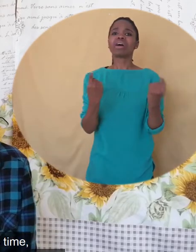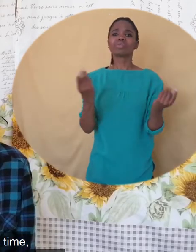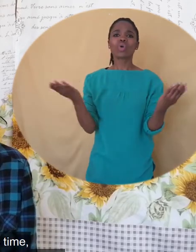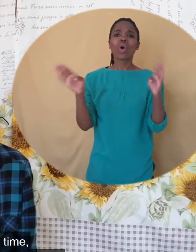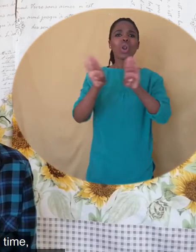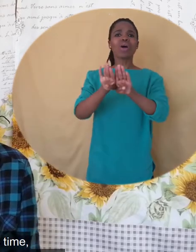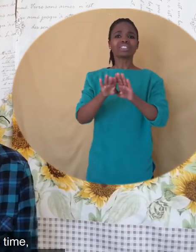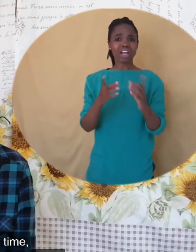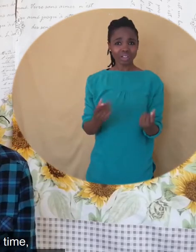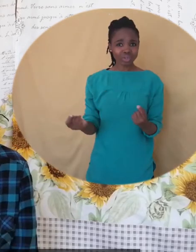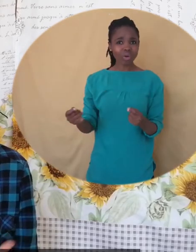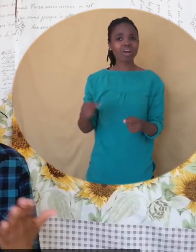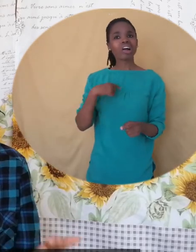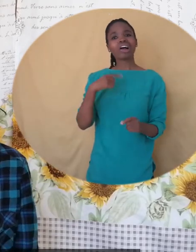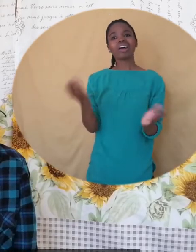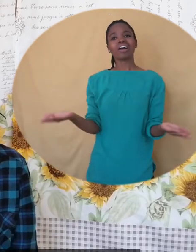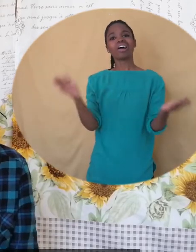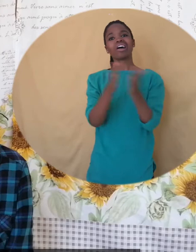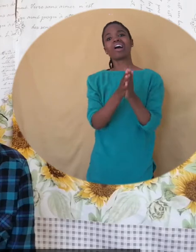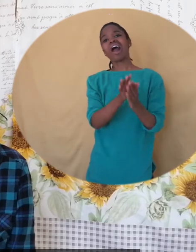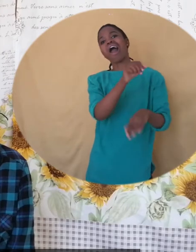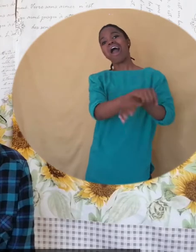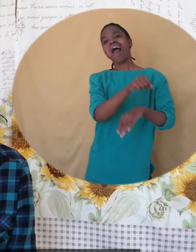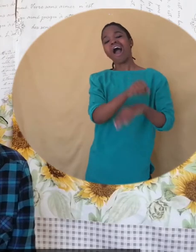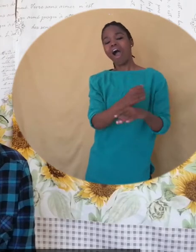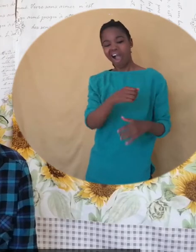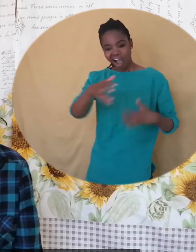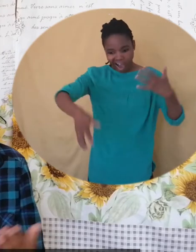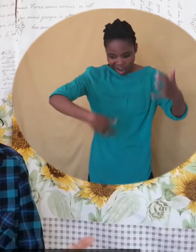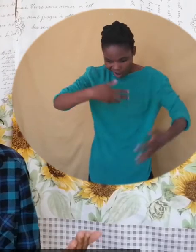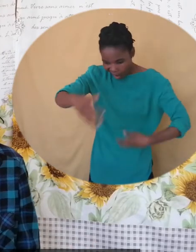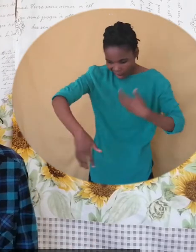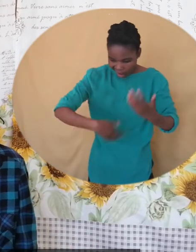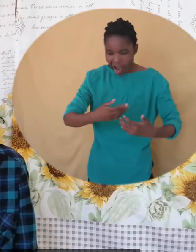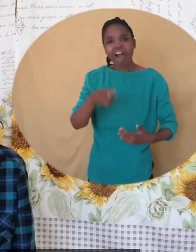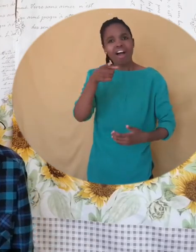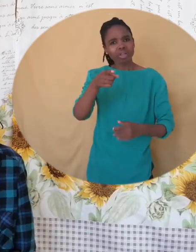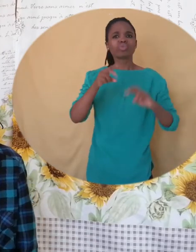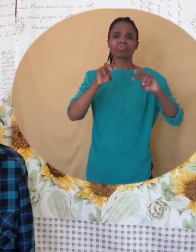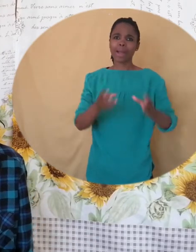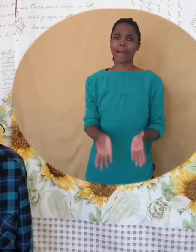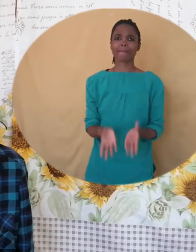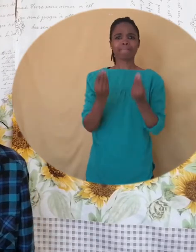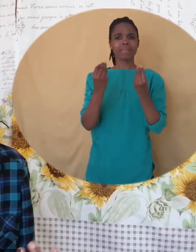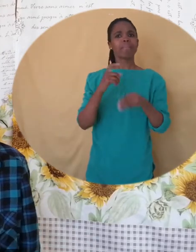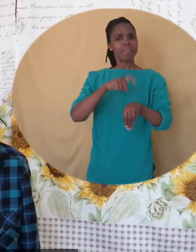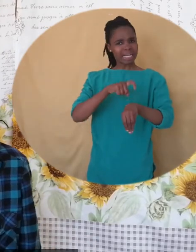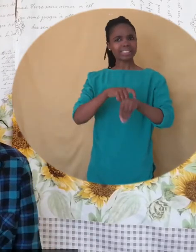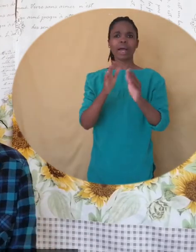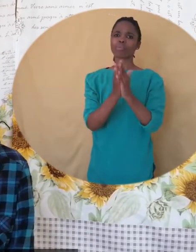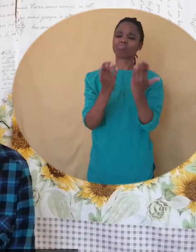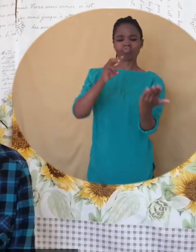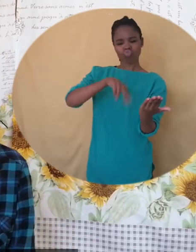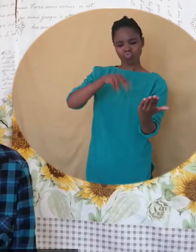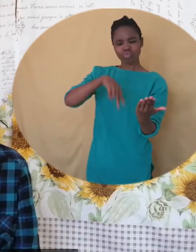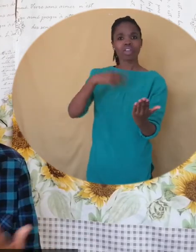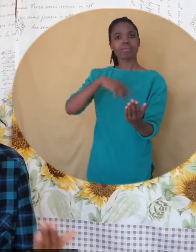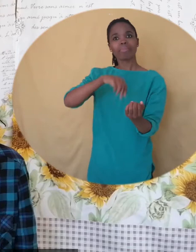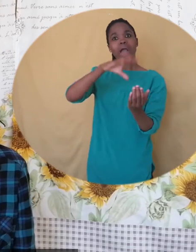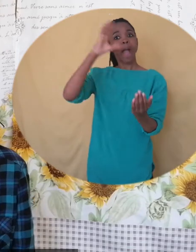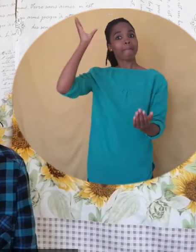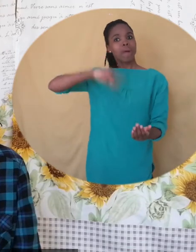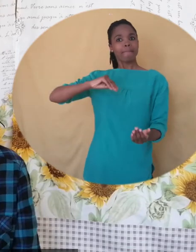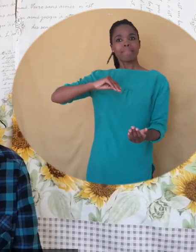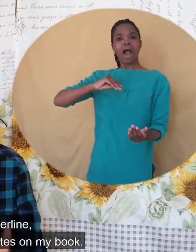maybe it's a time to catch up as well. That book that you've been wanting to read that's sitting on the shelf that you need to dig up, have the time to read,